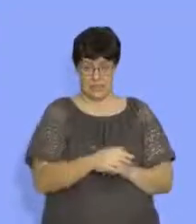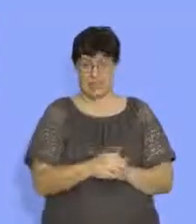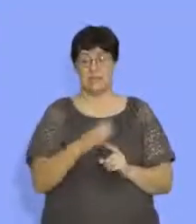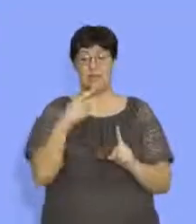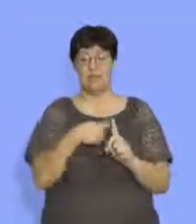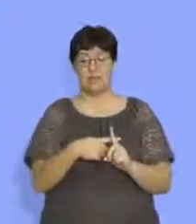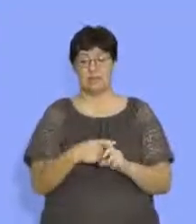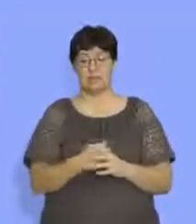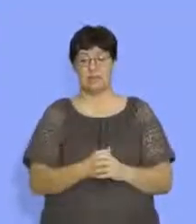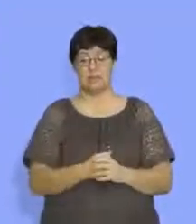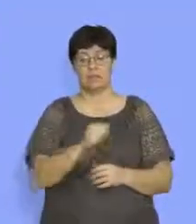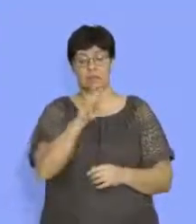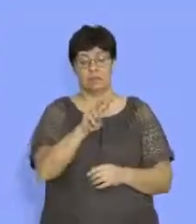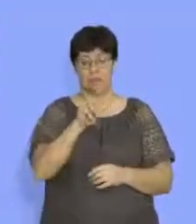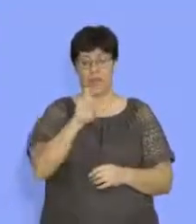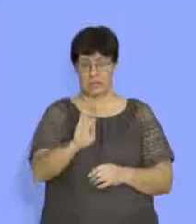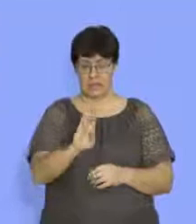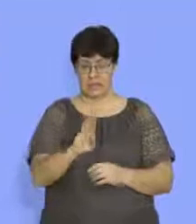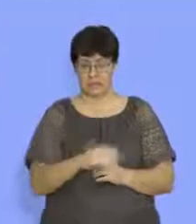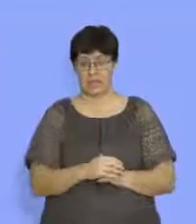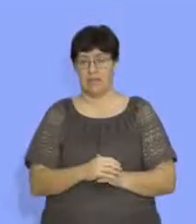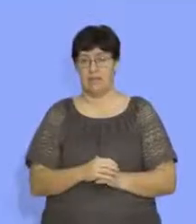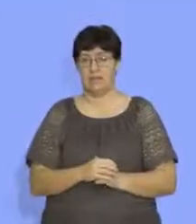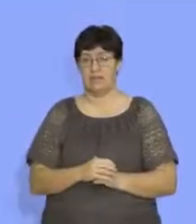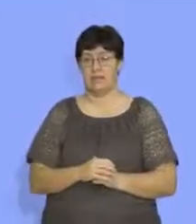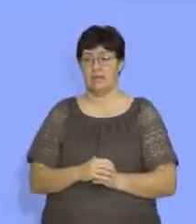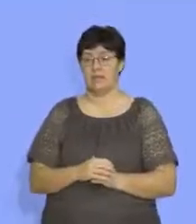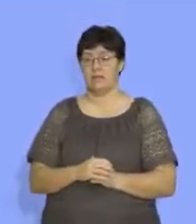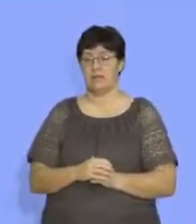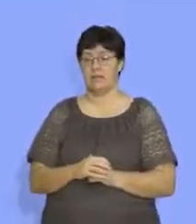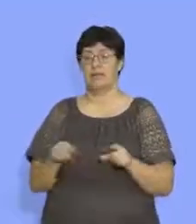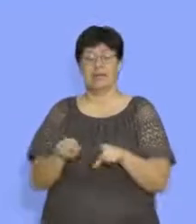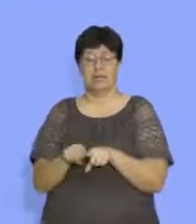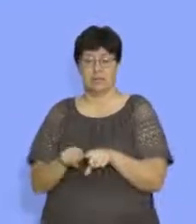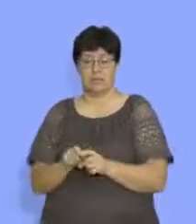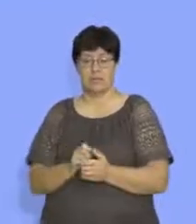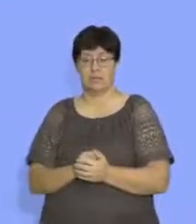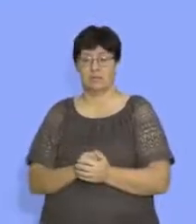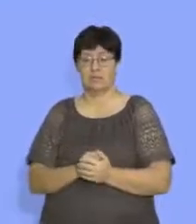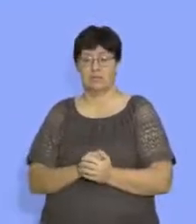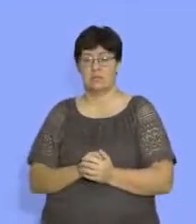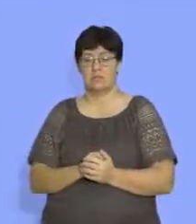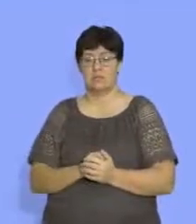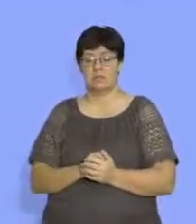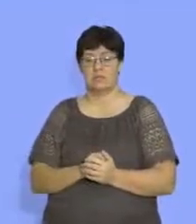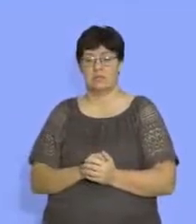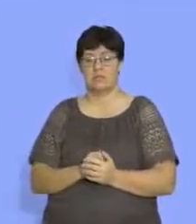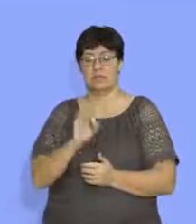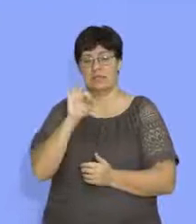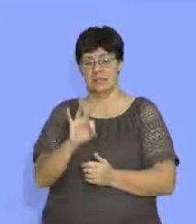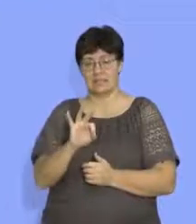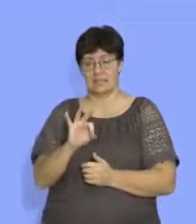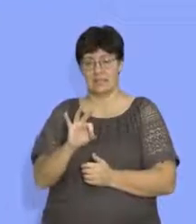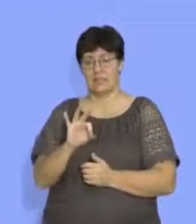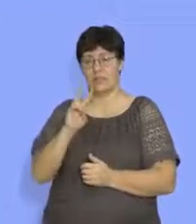8P plus the 2B will then give me a total